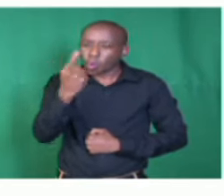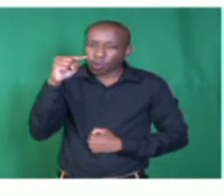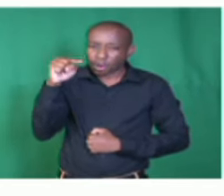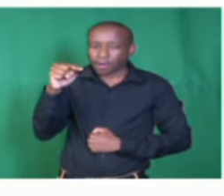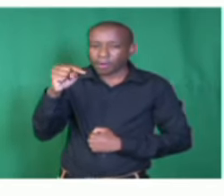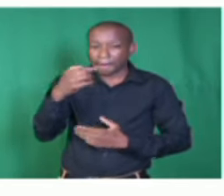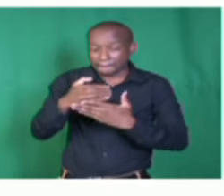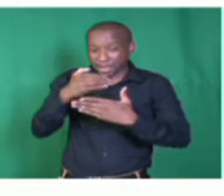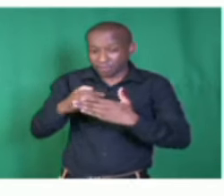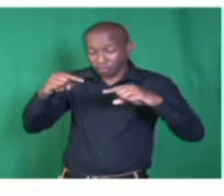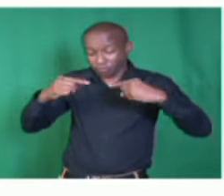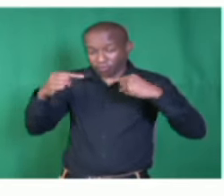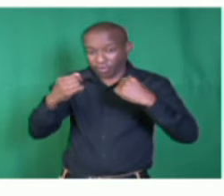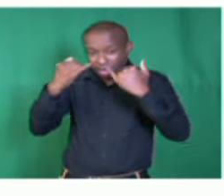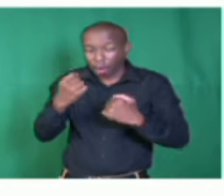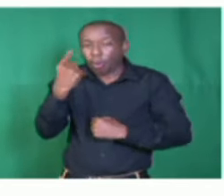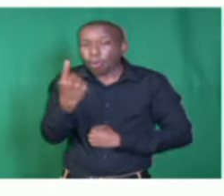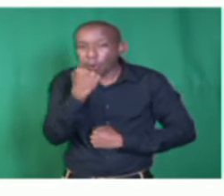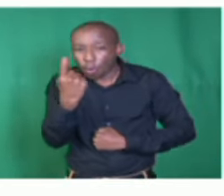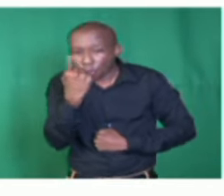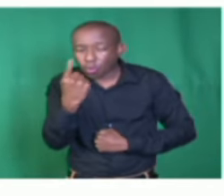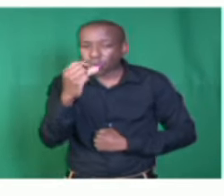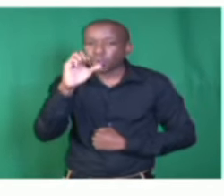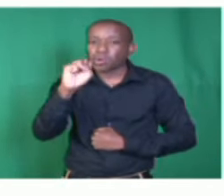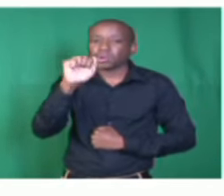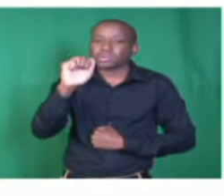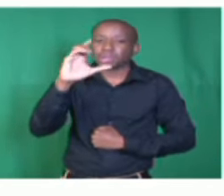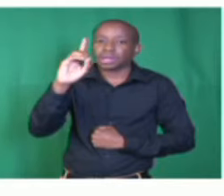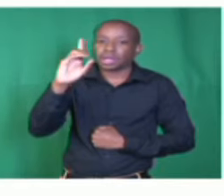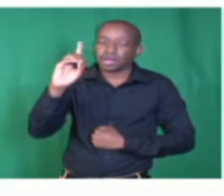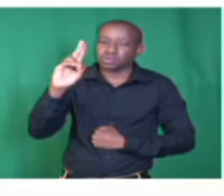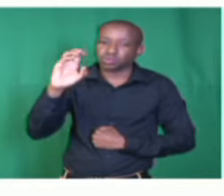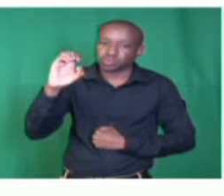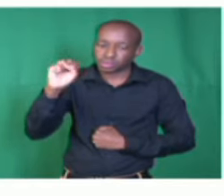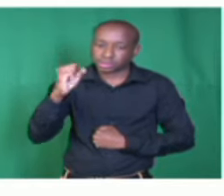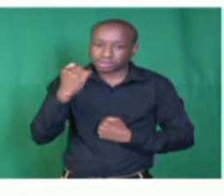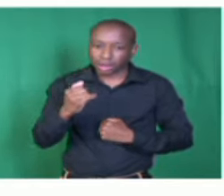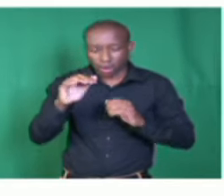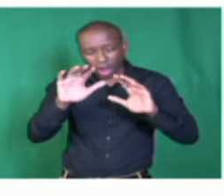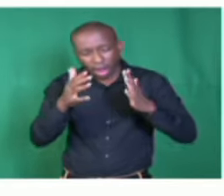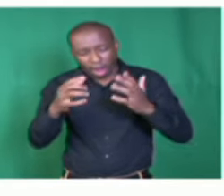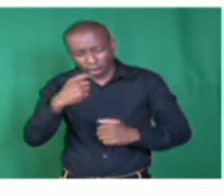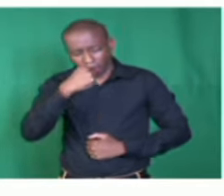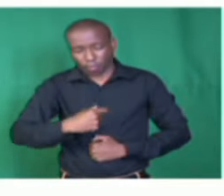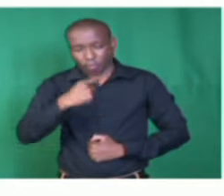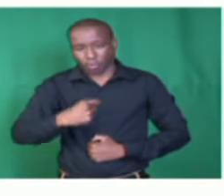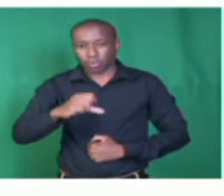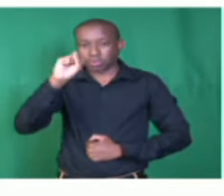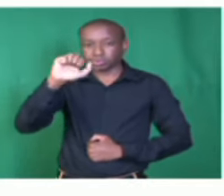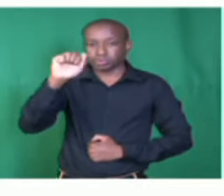between Jesus and the Sadducees. So we're going to look at the characteristics of the Sadducees.